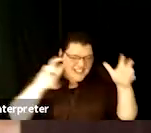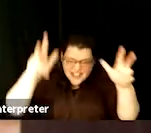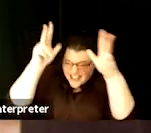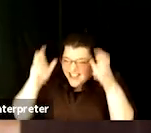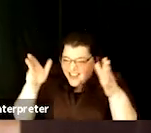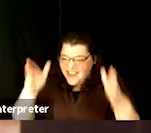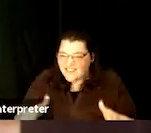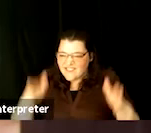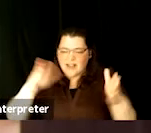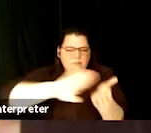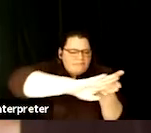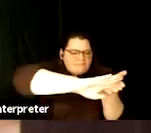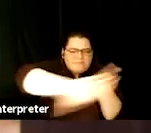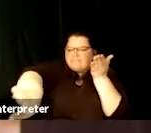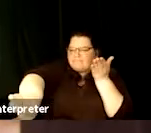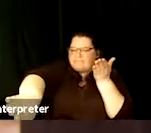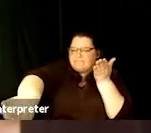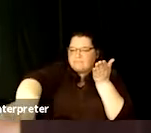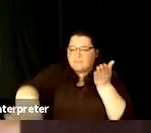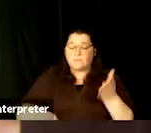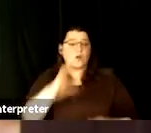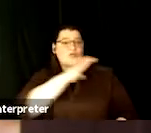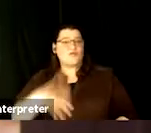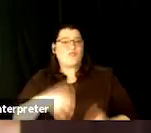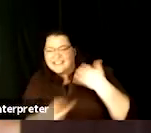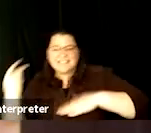Christ is risen, and the angels rejoice.